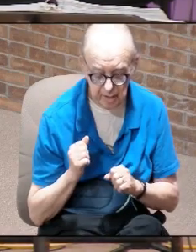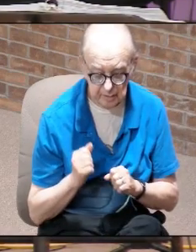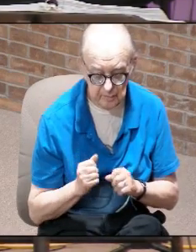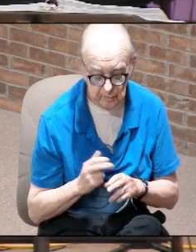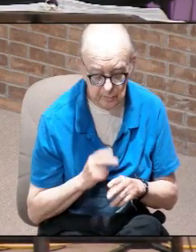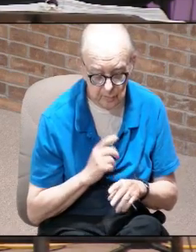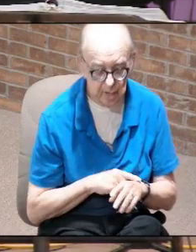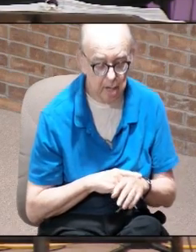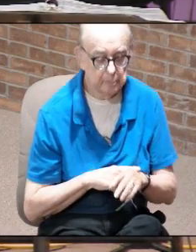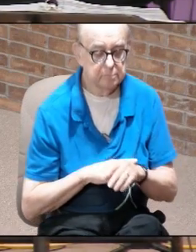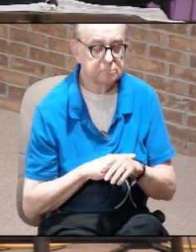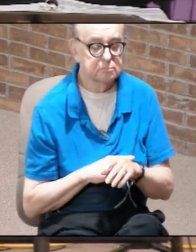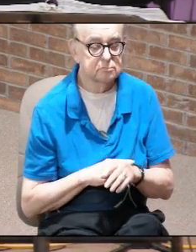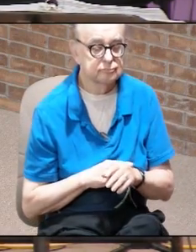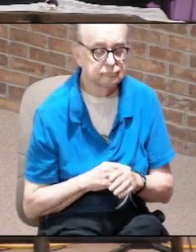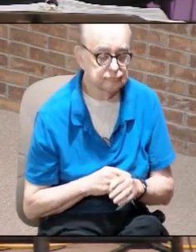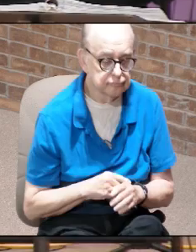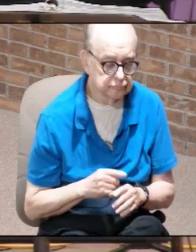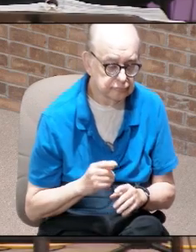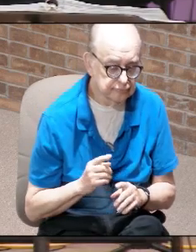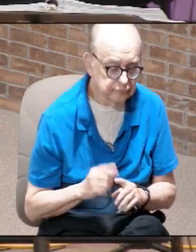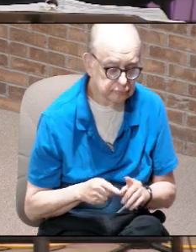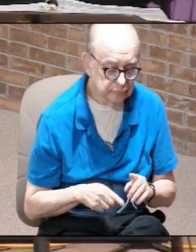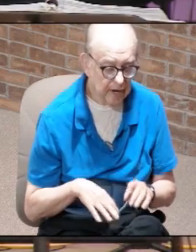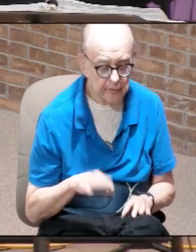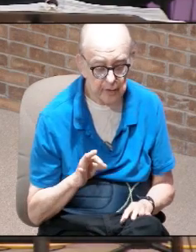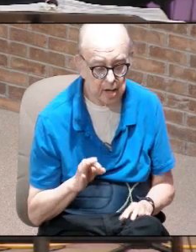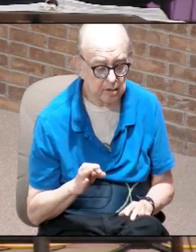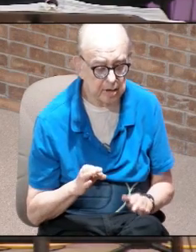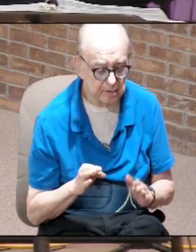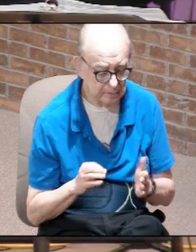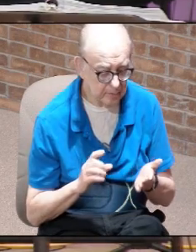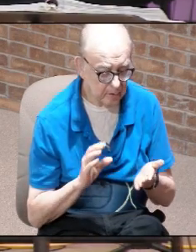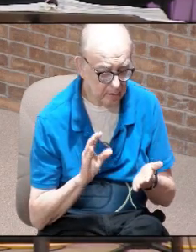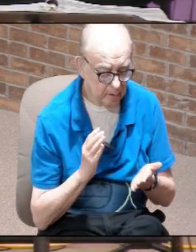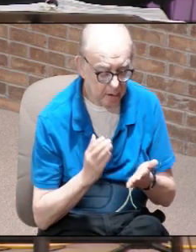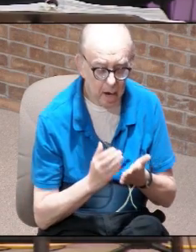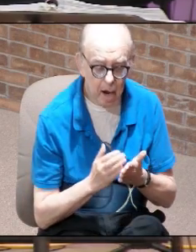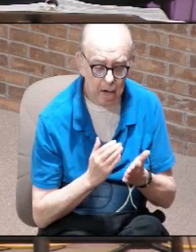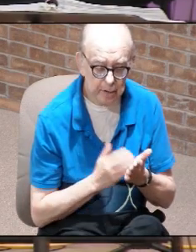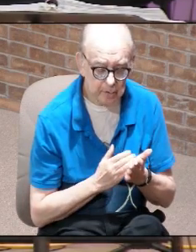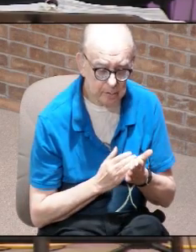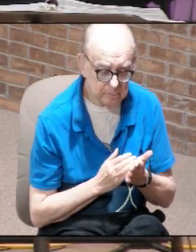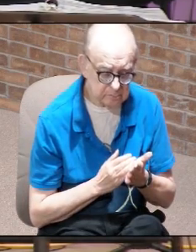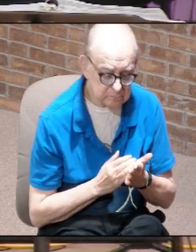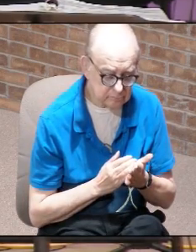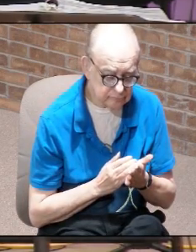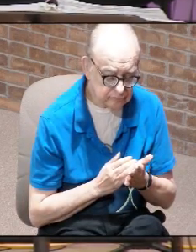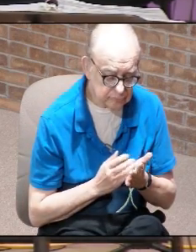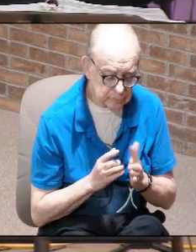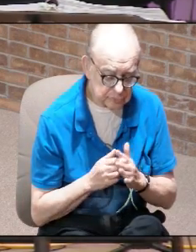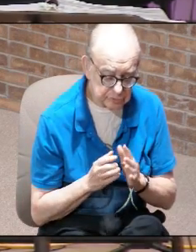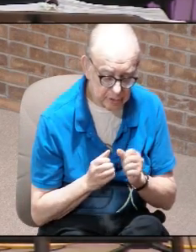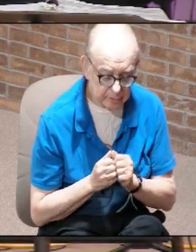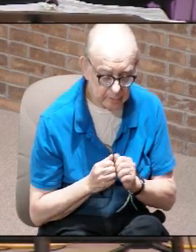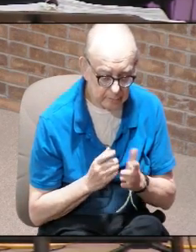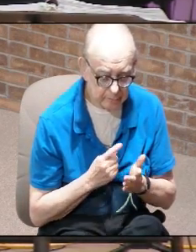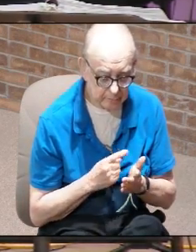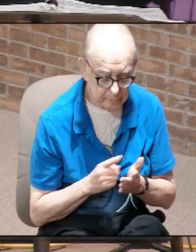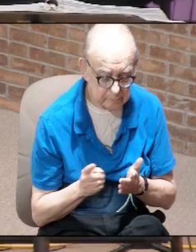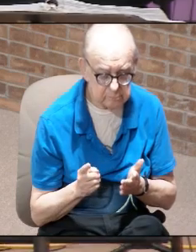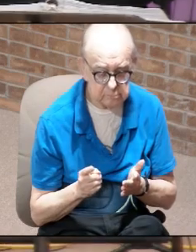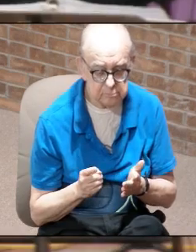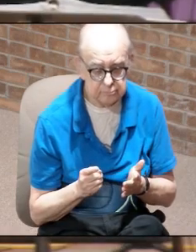But I came upon an article that I like to start off with, and it goes